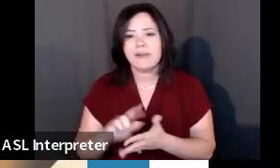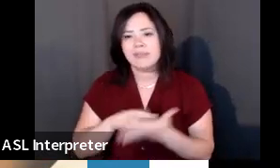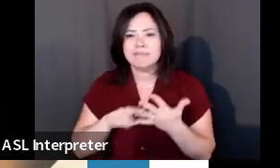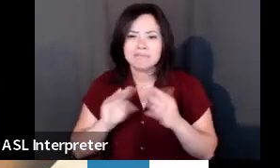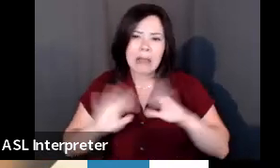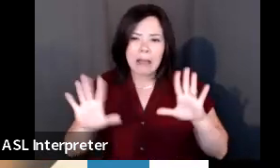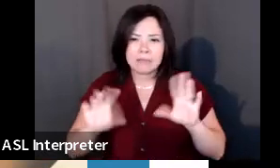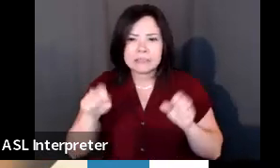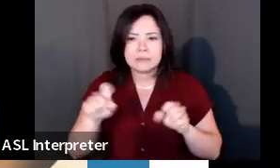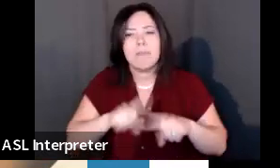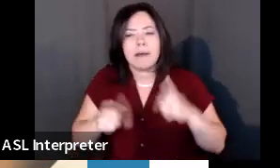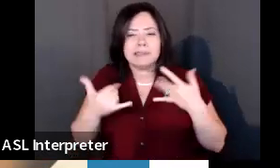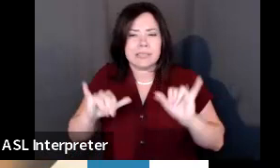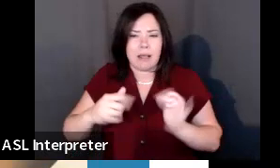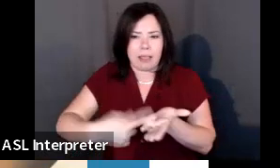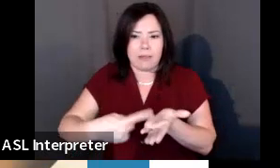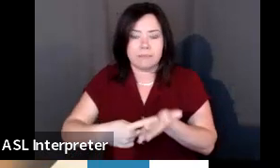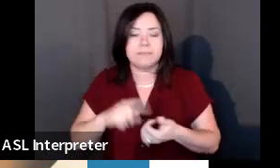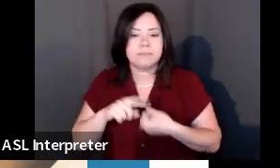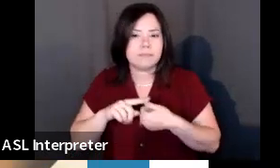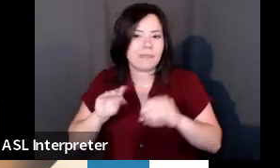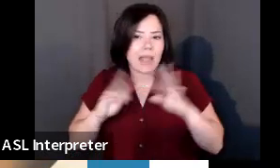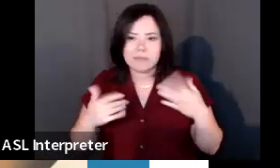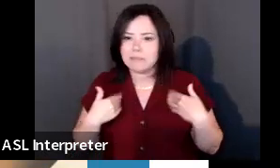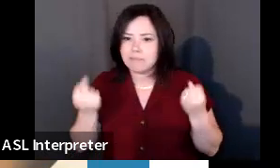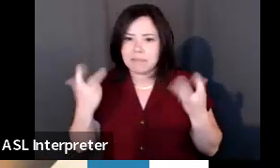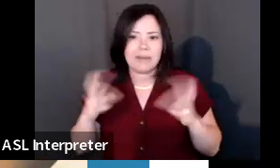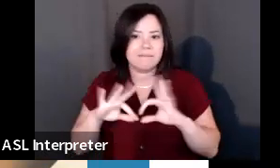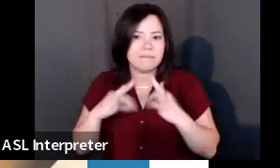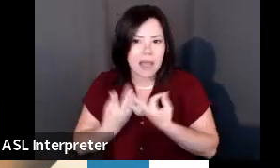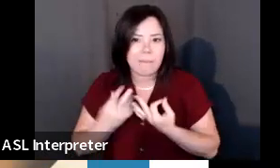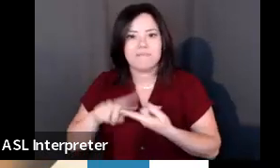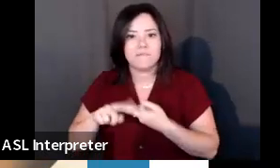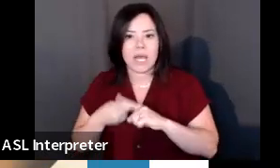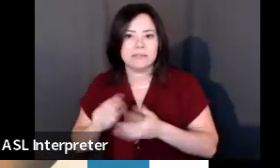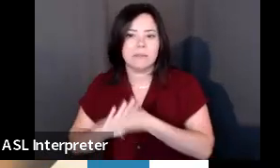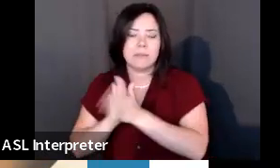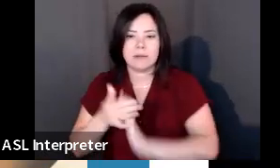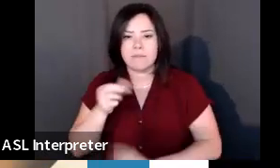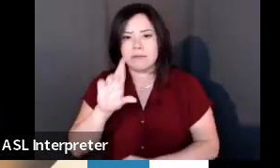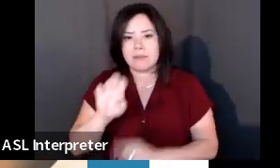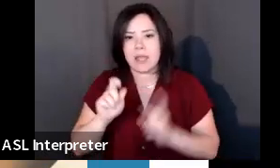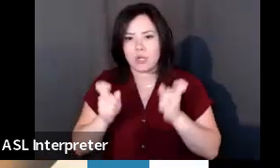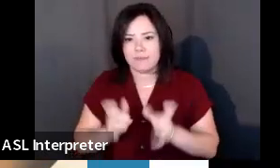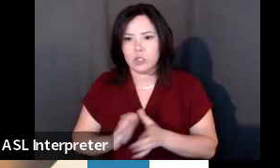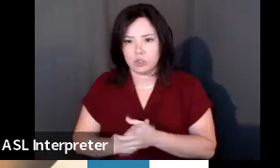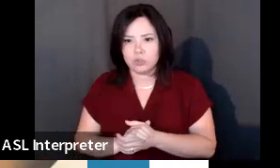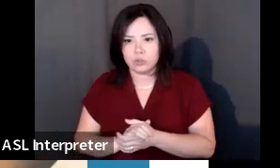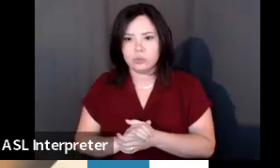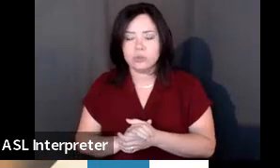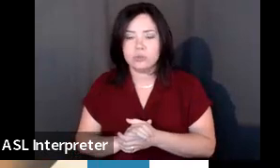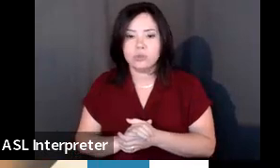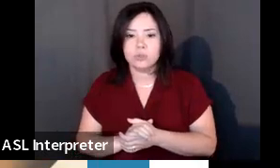worth mentioning. So a lot of family members and friends end up being caregivers, and